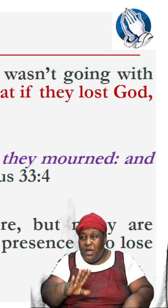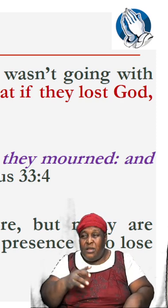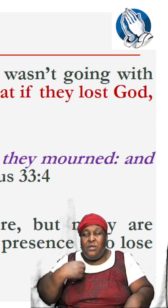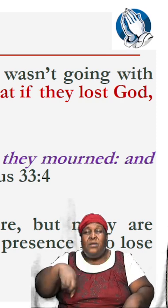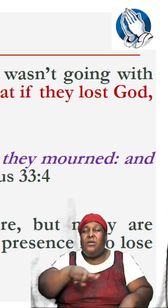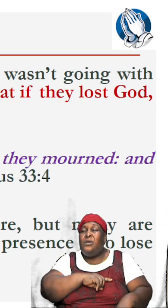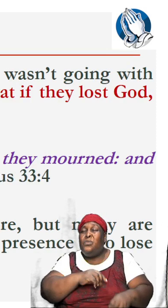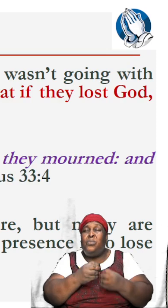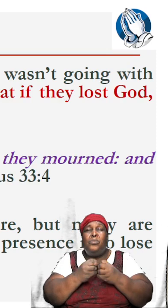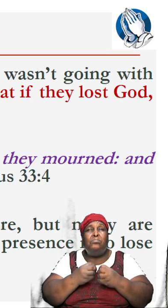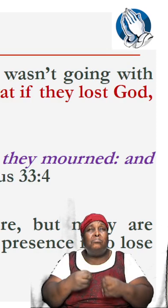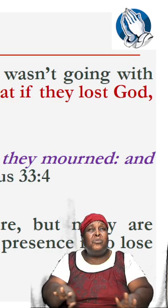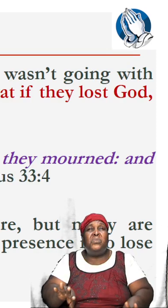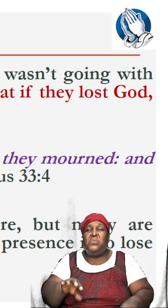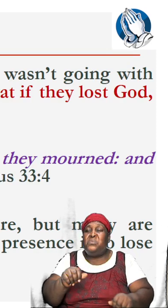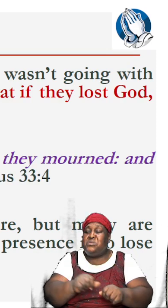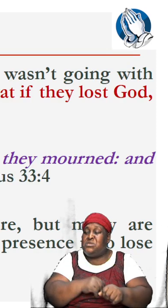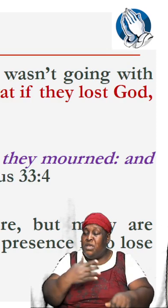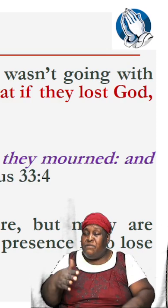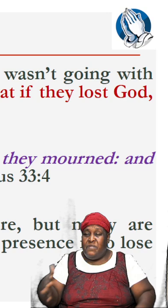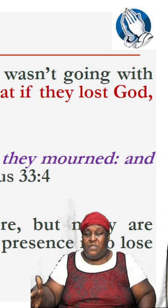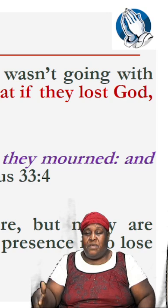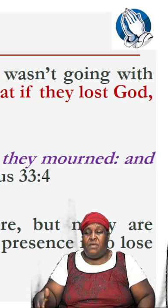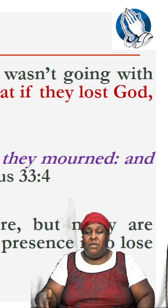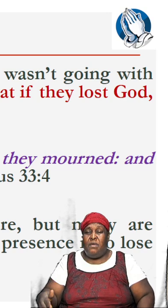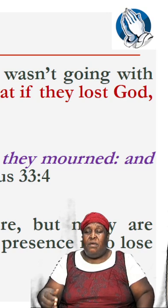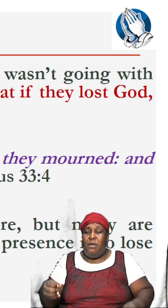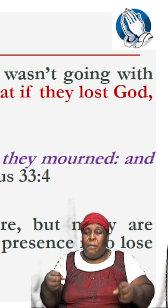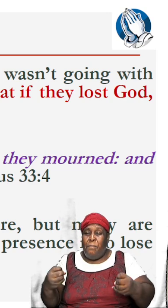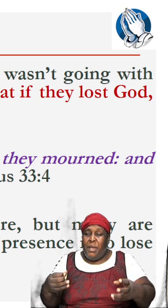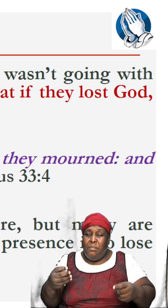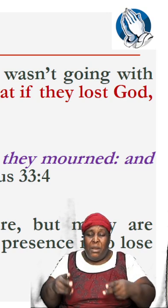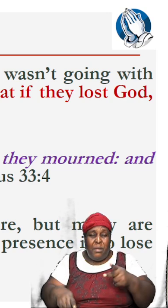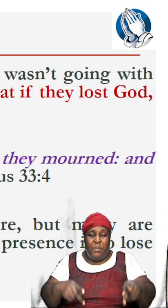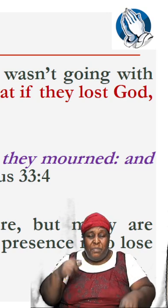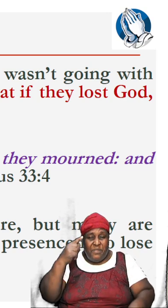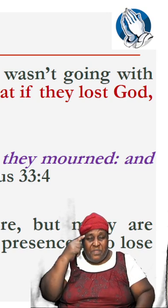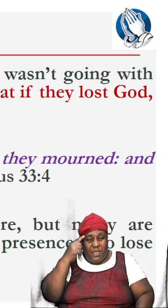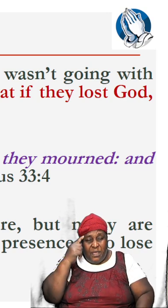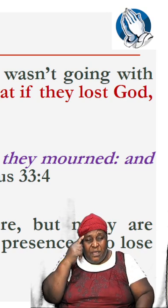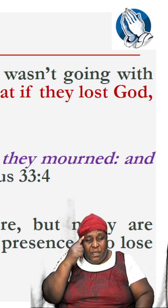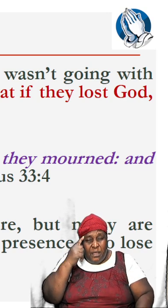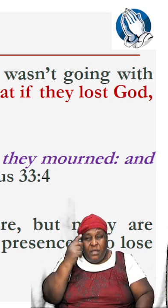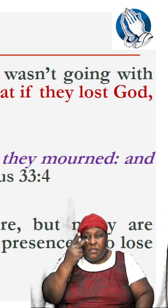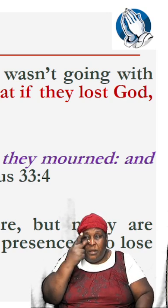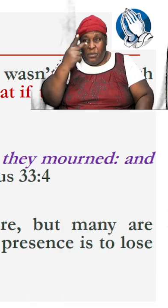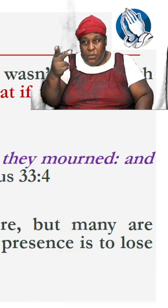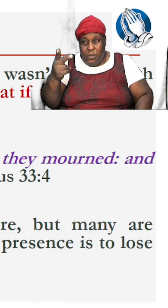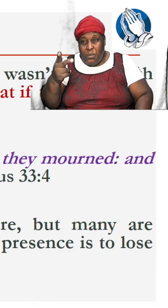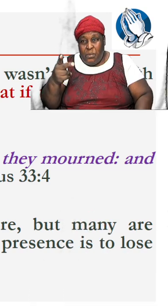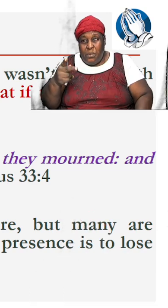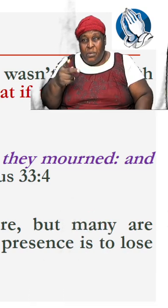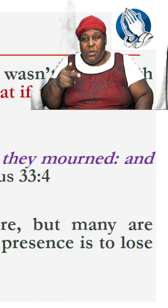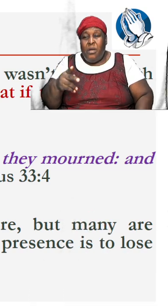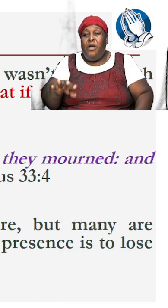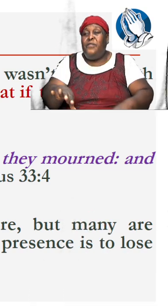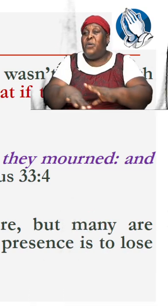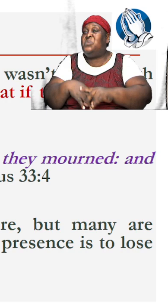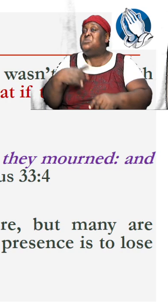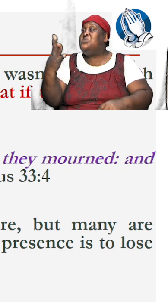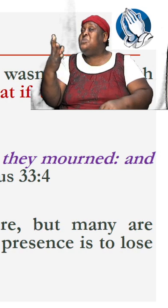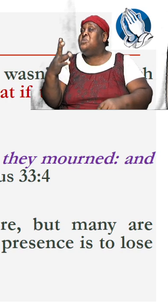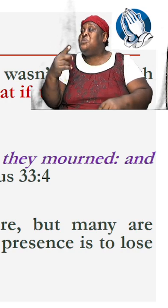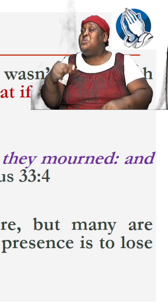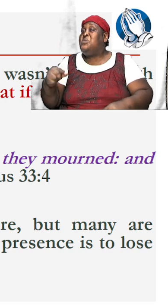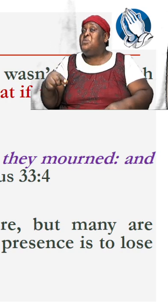lose everything. So many people think that this is, they look on the outside and the grass looks greener on